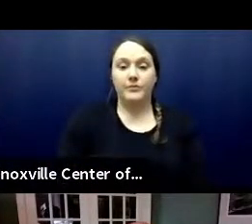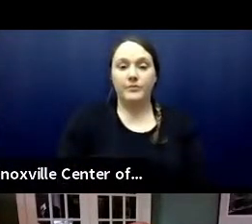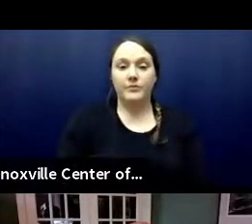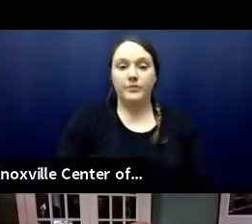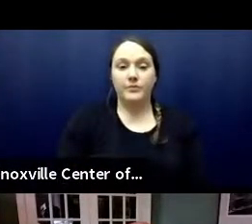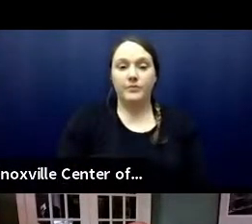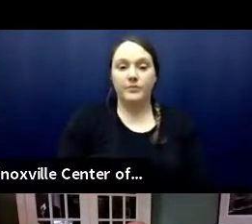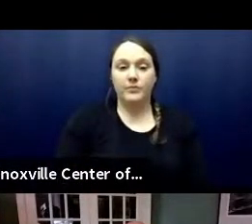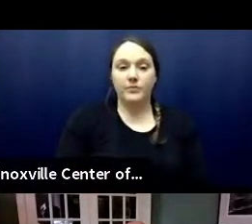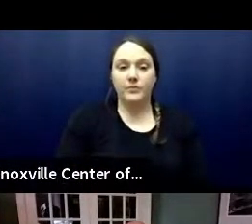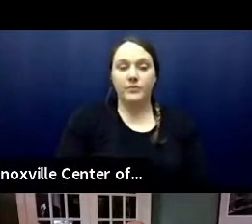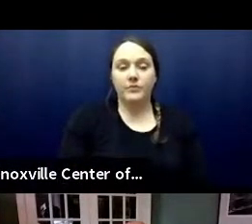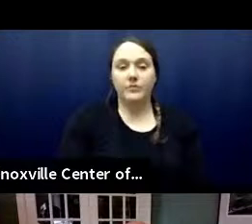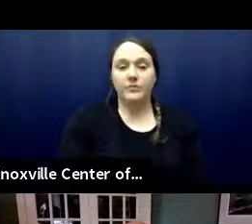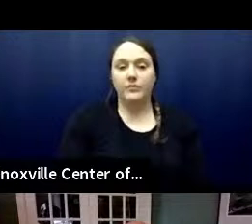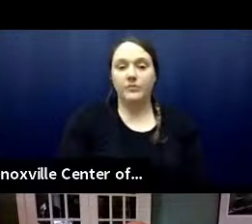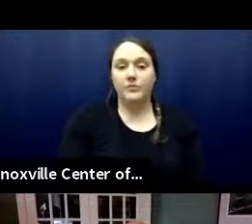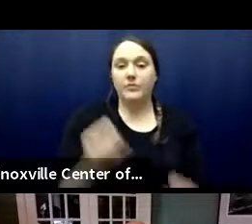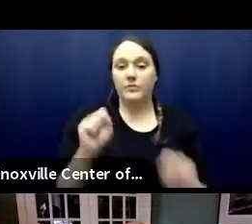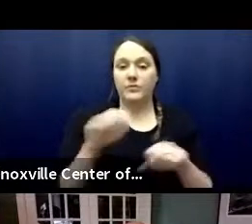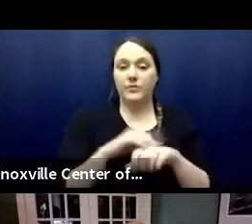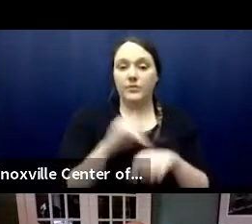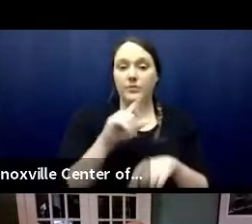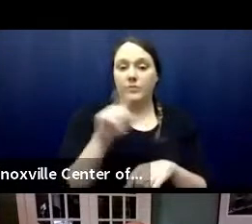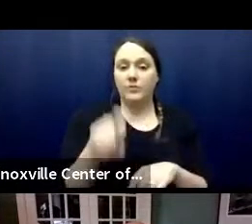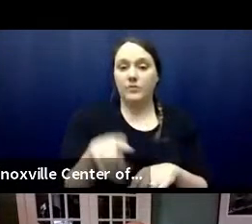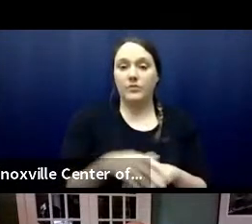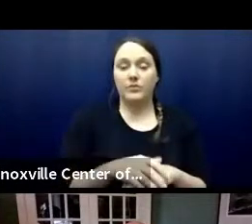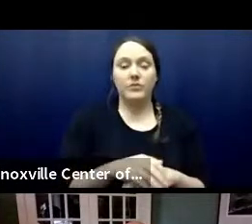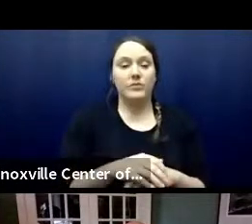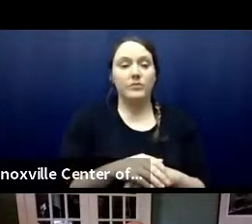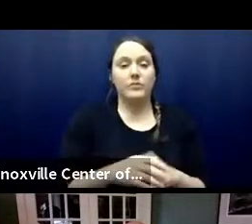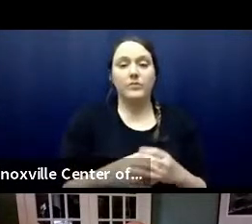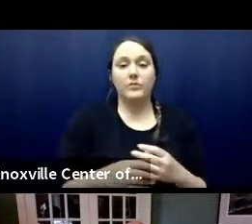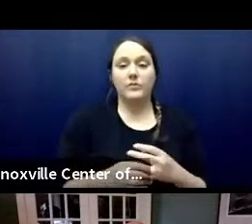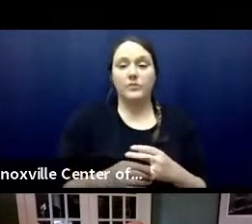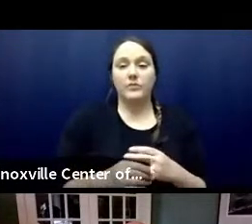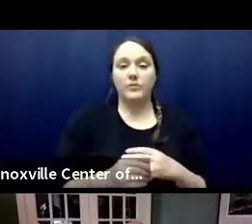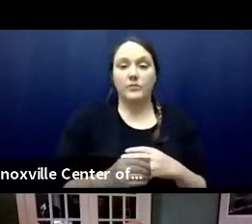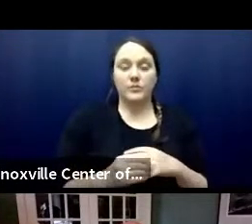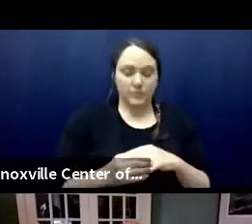call the question, Mr. Sanders? Sure.